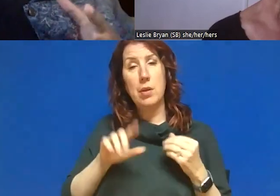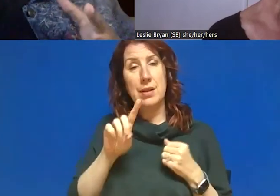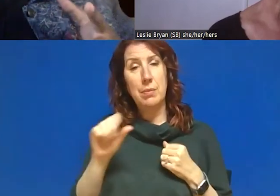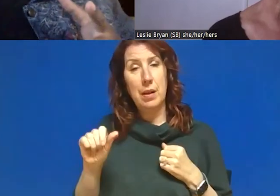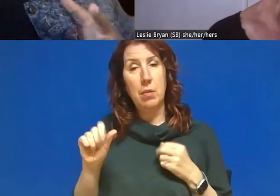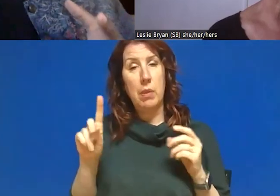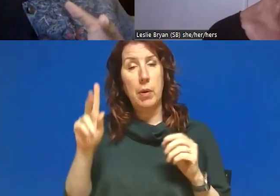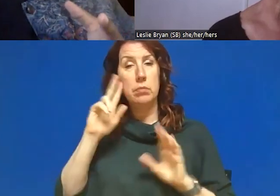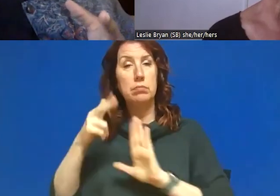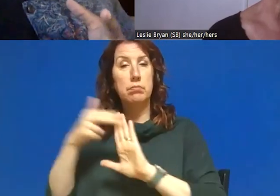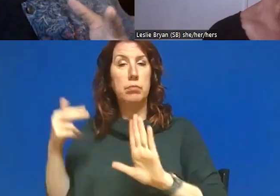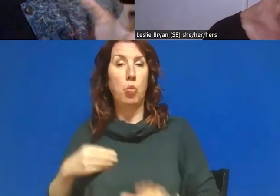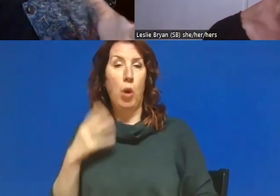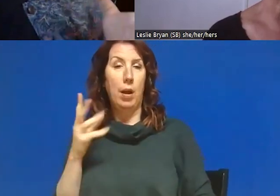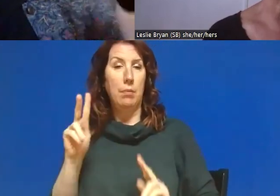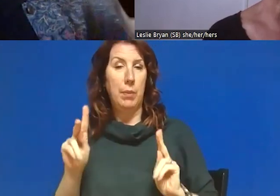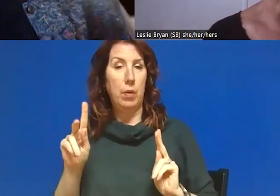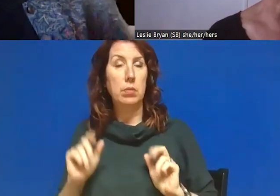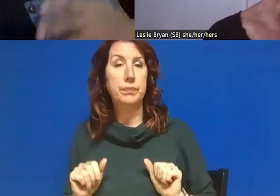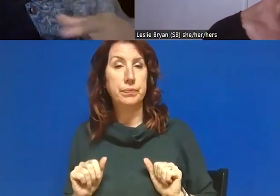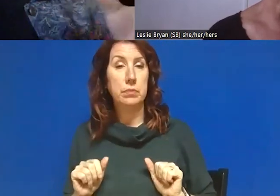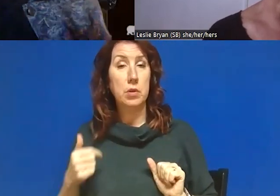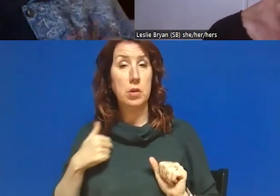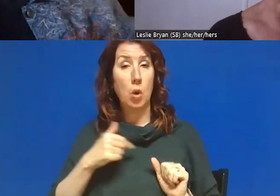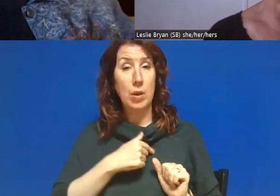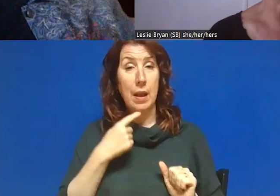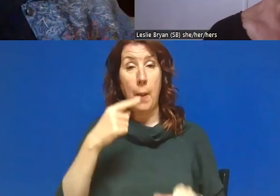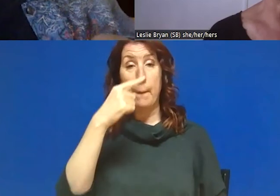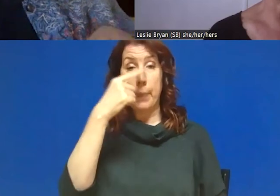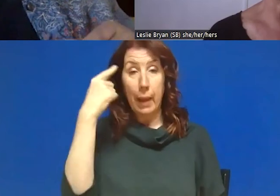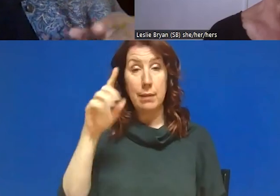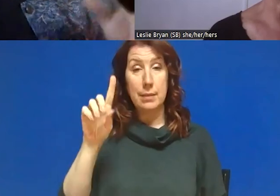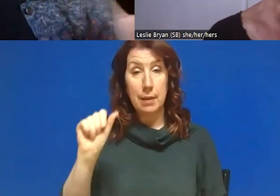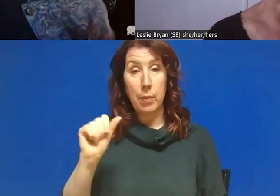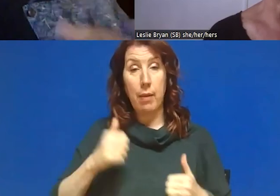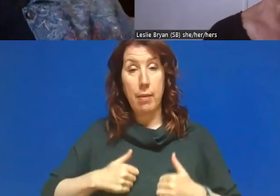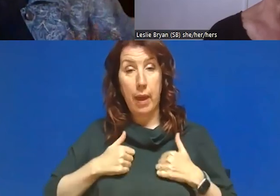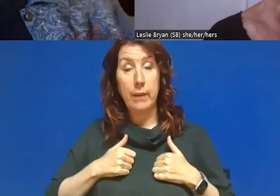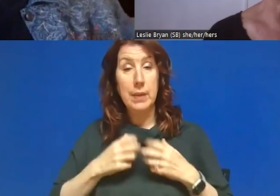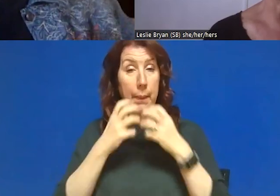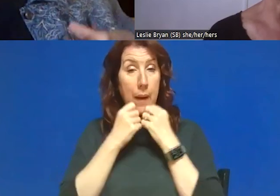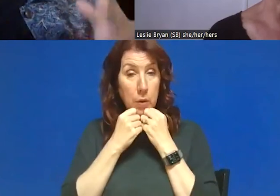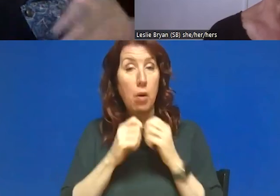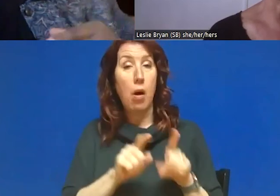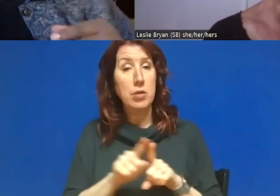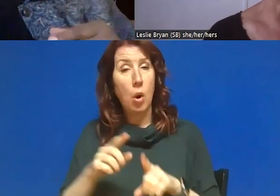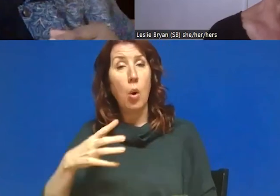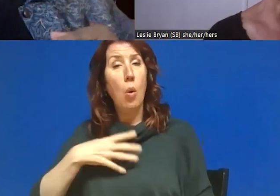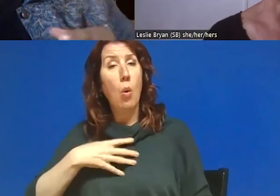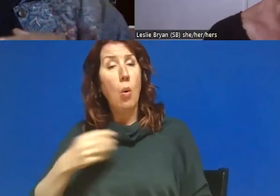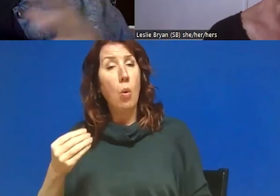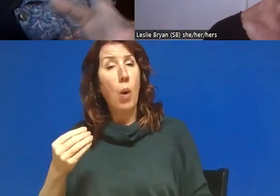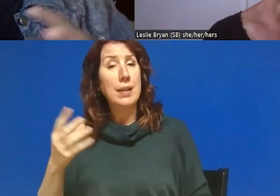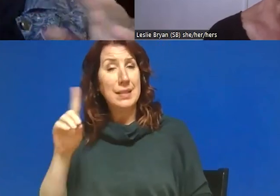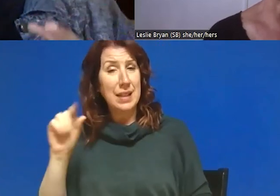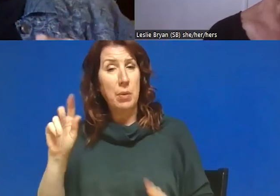white people. And so when we were saying Black disabled lives matter, there was also white disabled people going, well, all disabled lives matter.